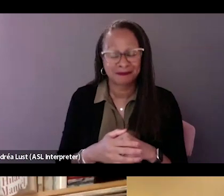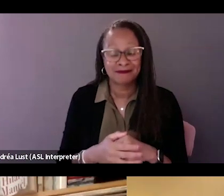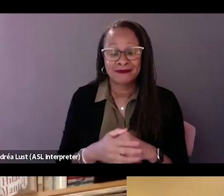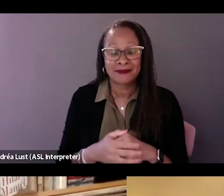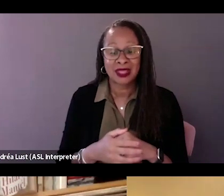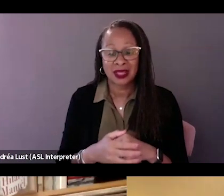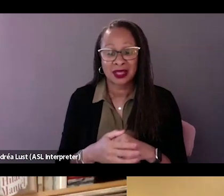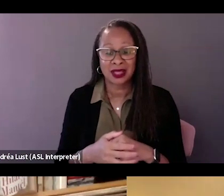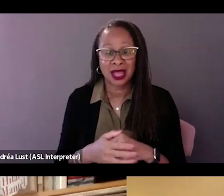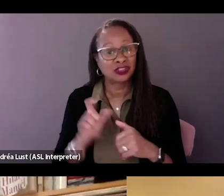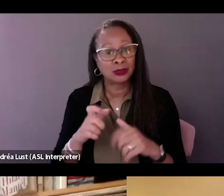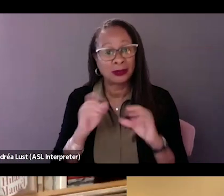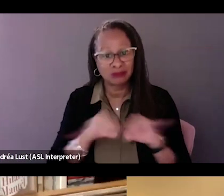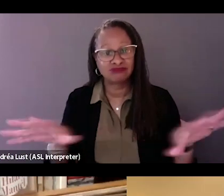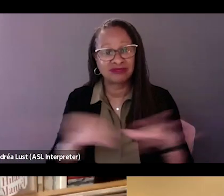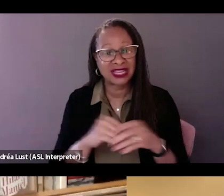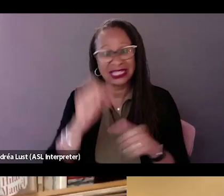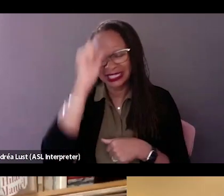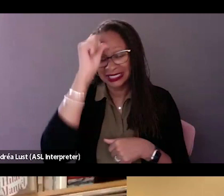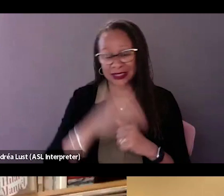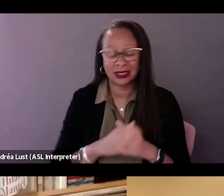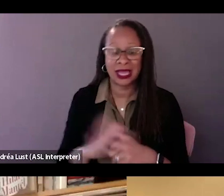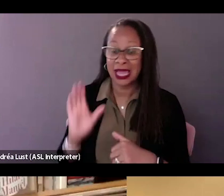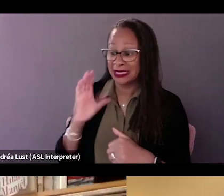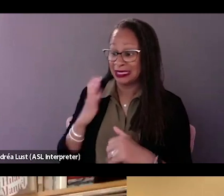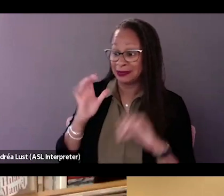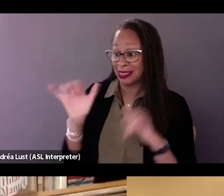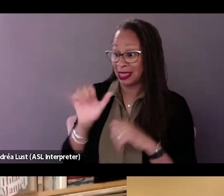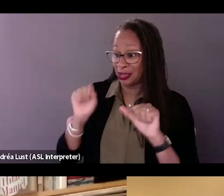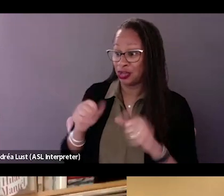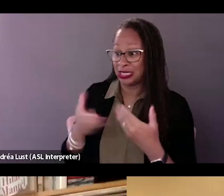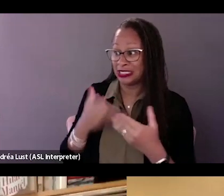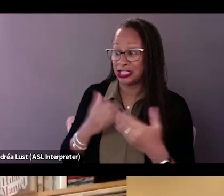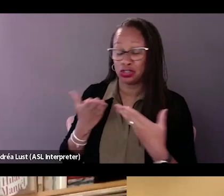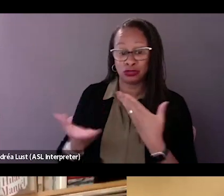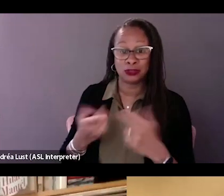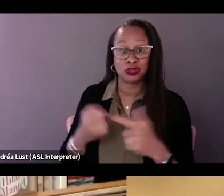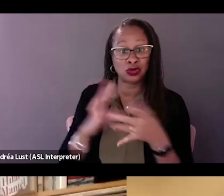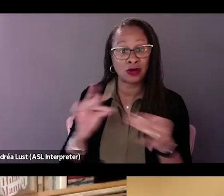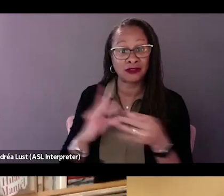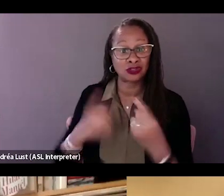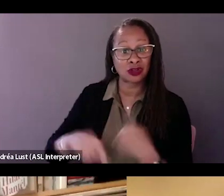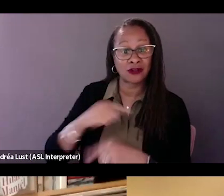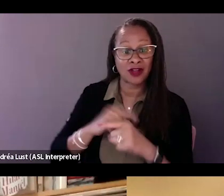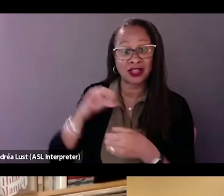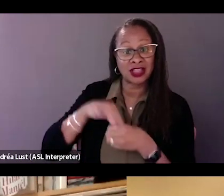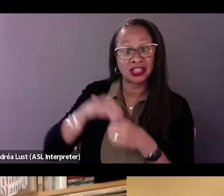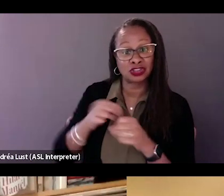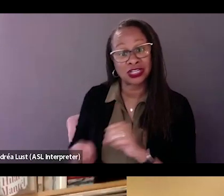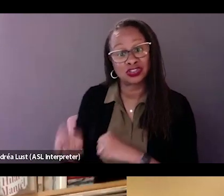film out widely in India. I mean, it seems like it could easily contribute to the conversation around the election next year.